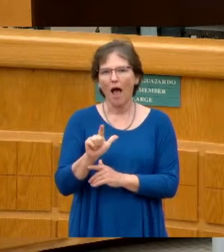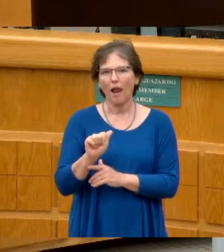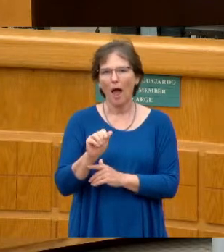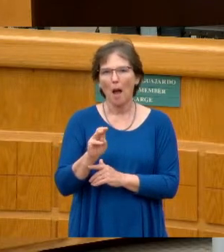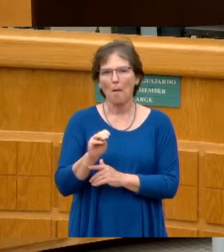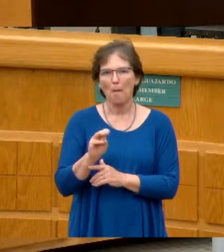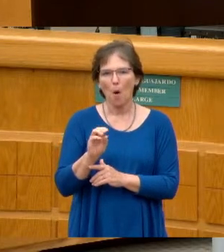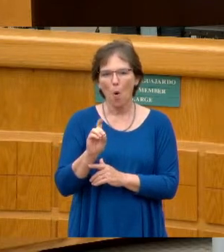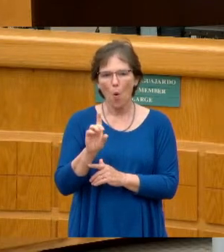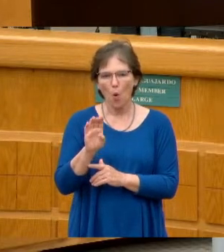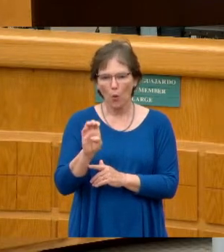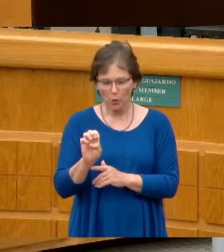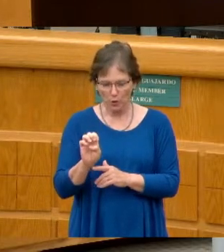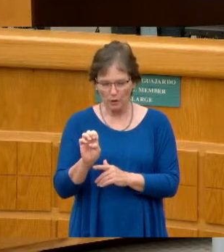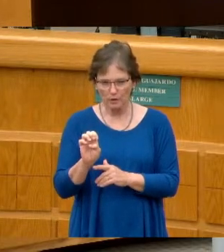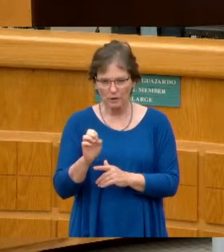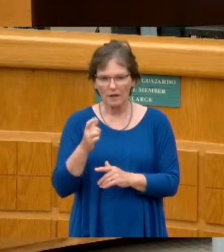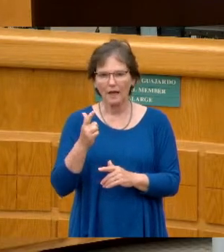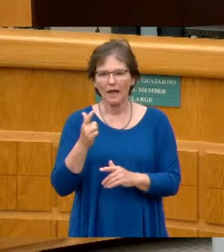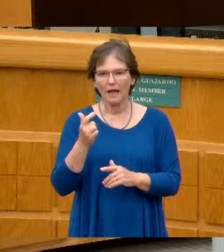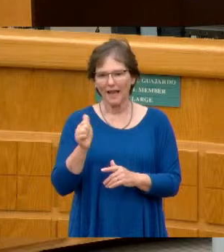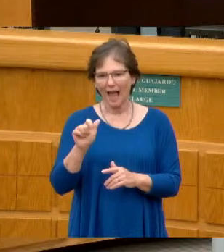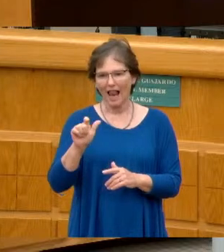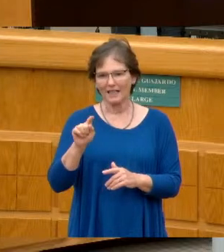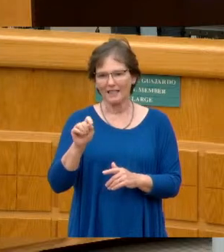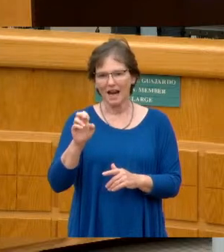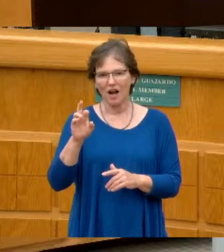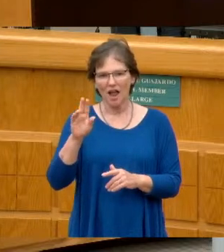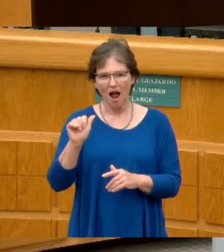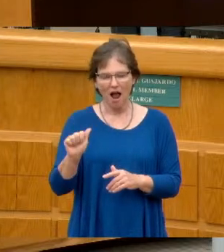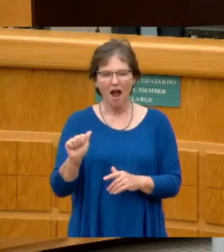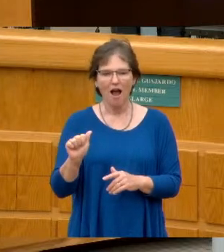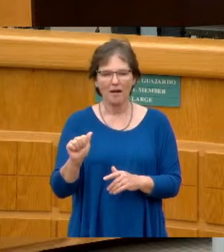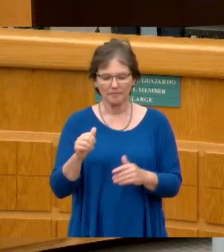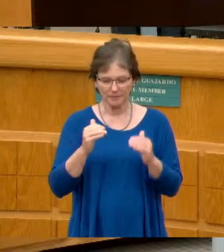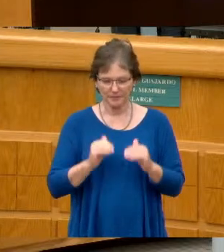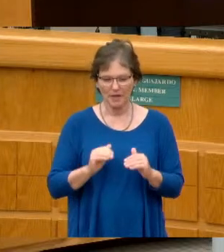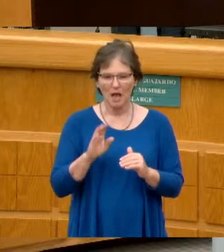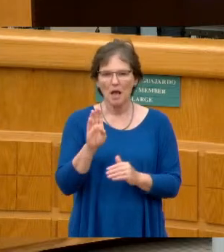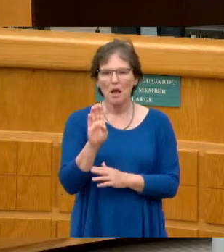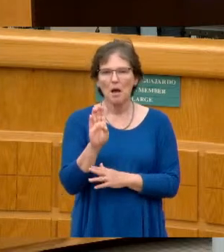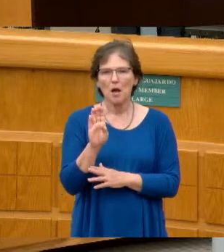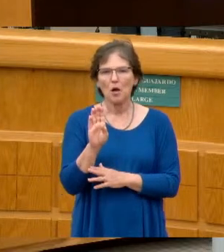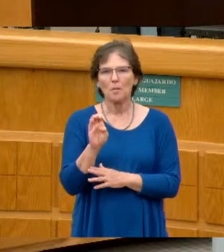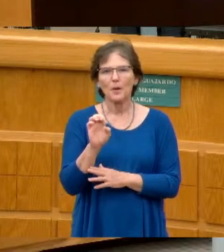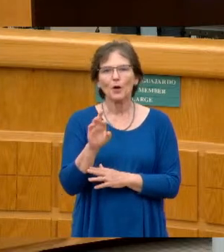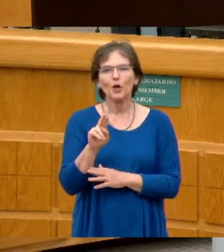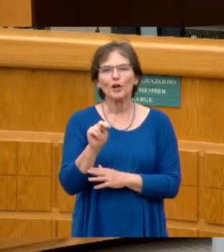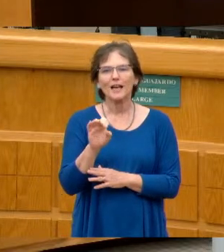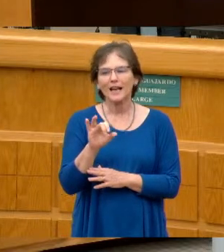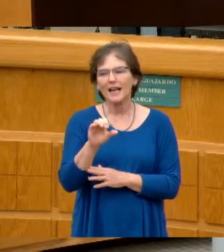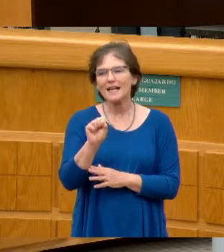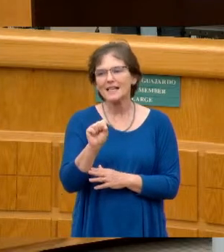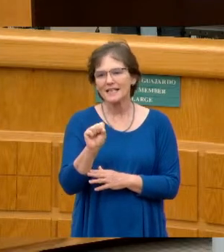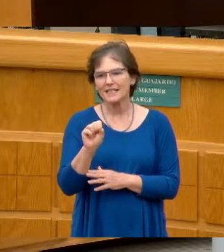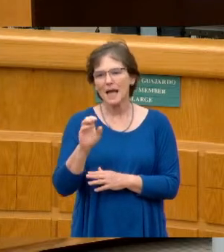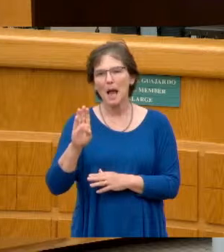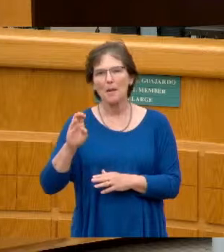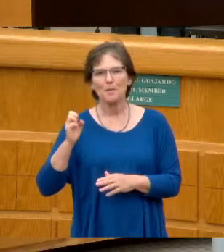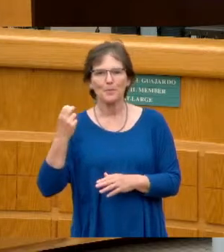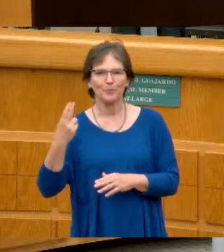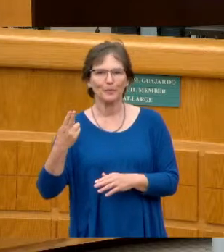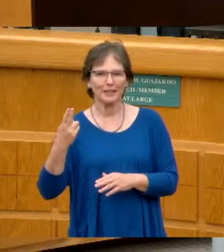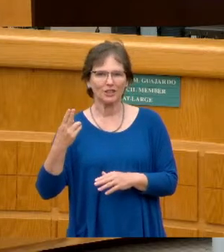Gigatees, I think that's, I apologize if I mispronounced that, at 722 Tarpon in Port Aransas,